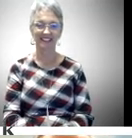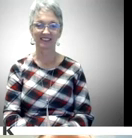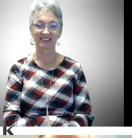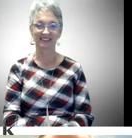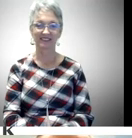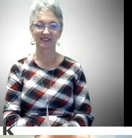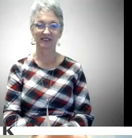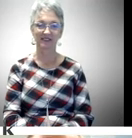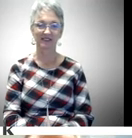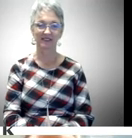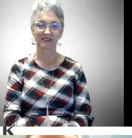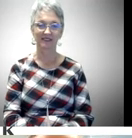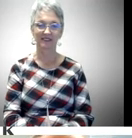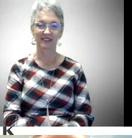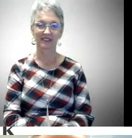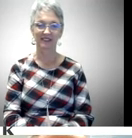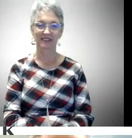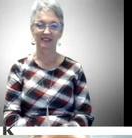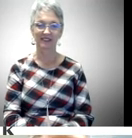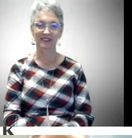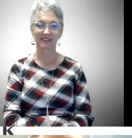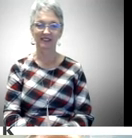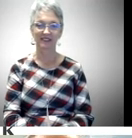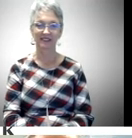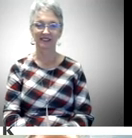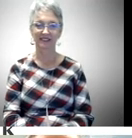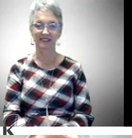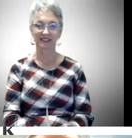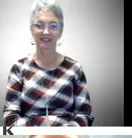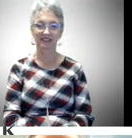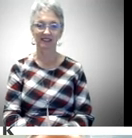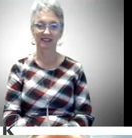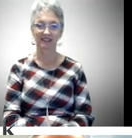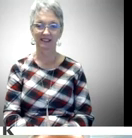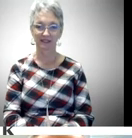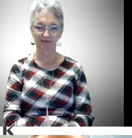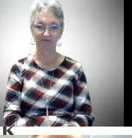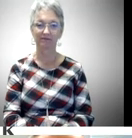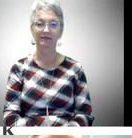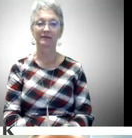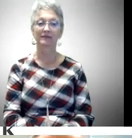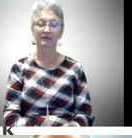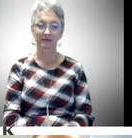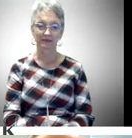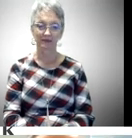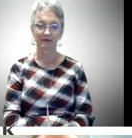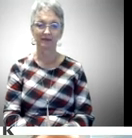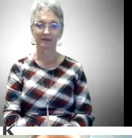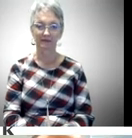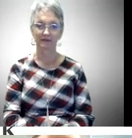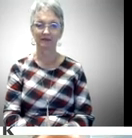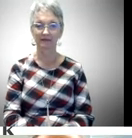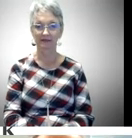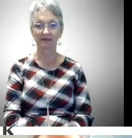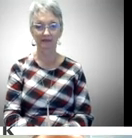lot of family members understand, if you really want to establish trust with a person with a disability, you got to